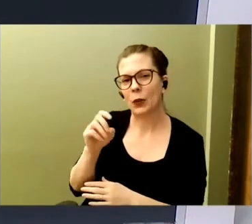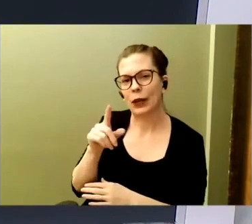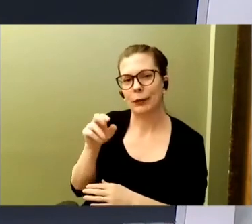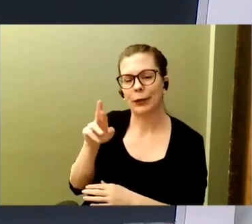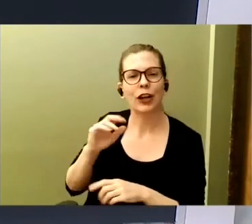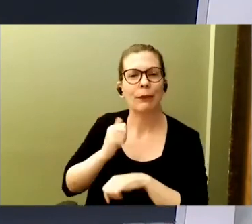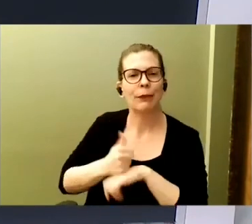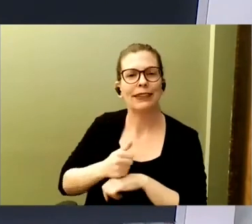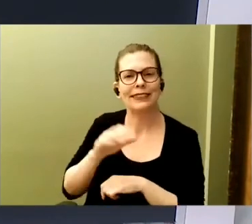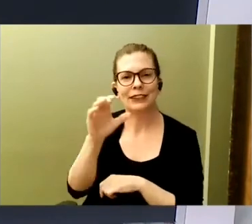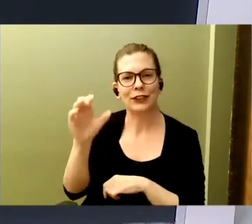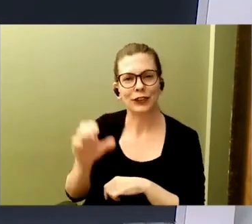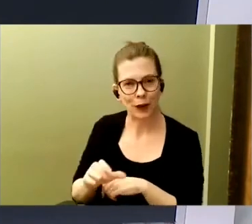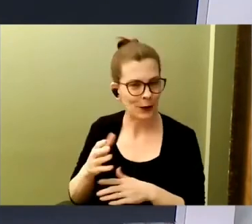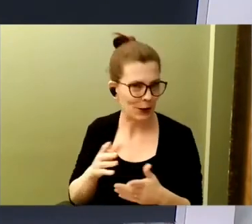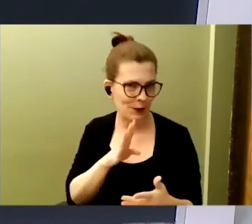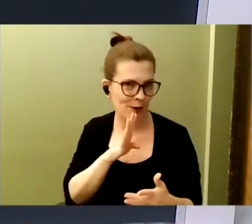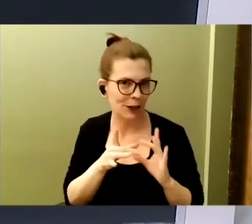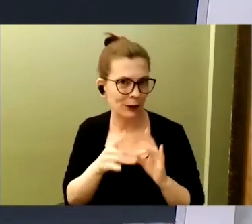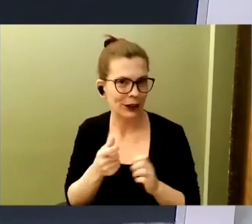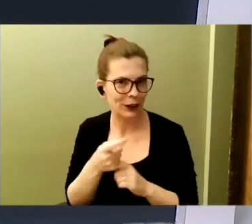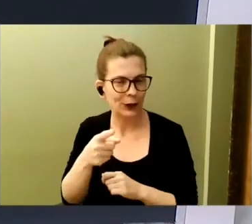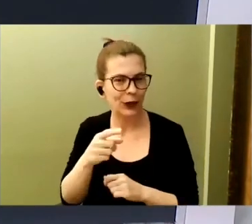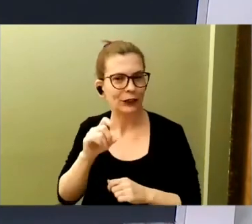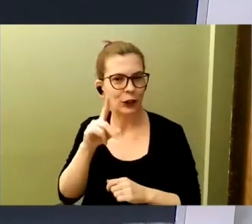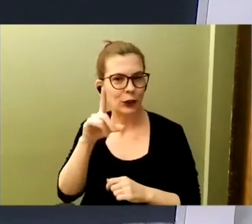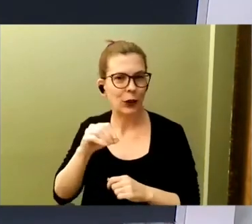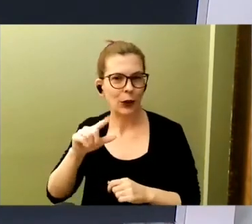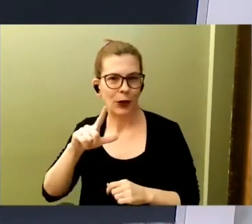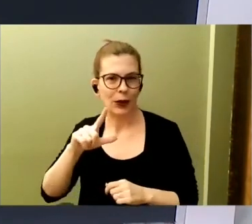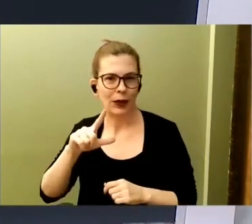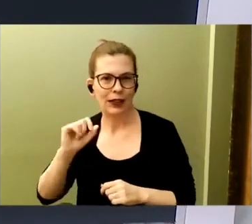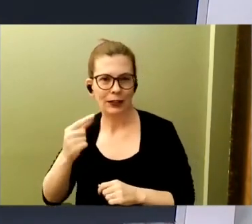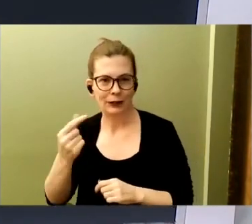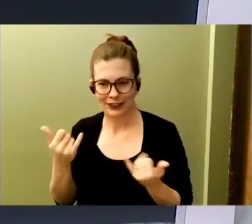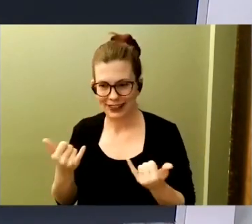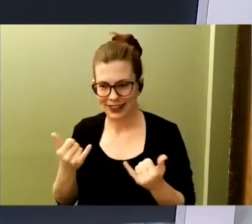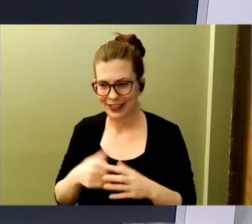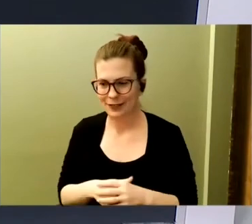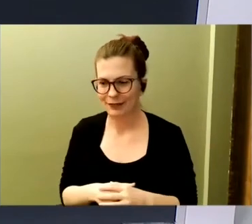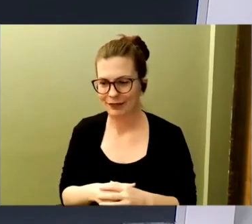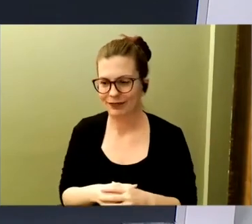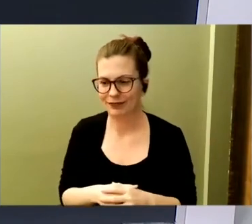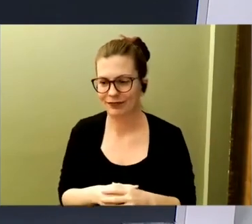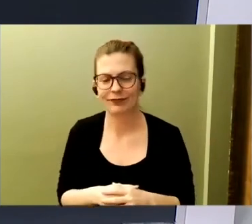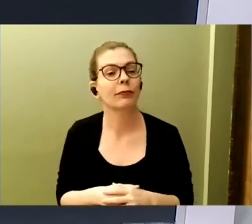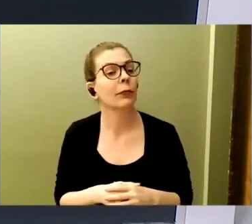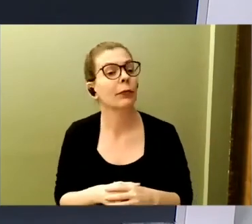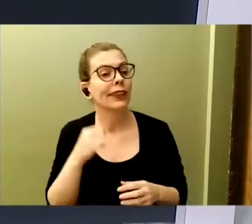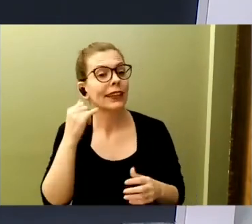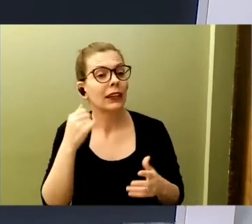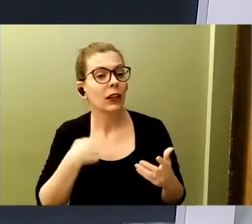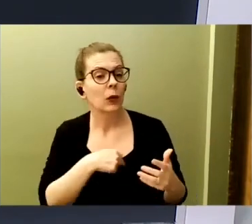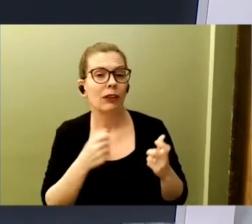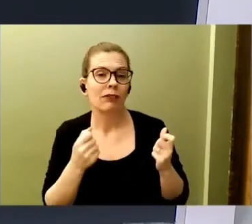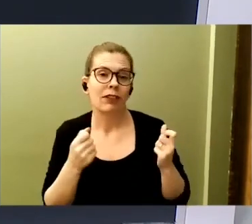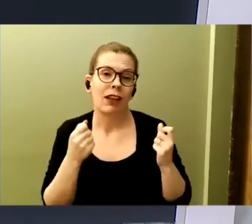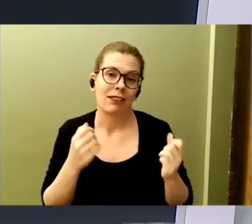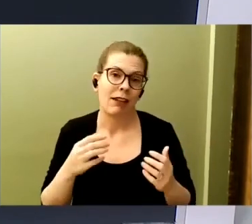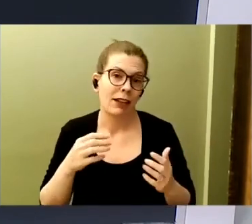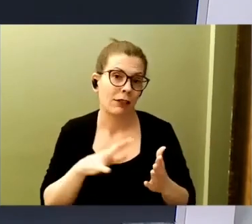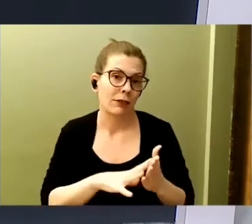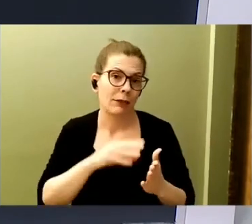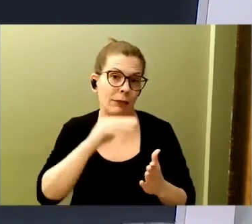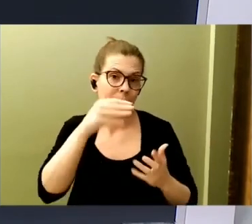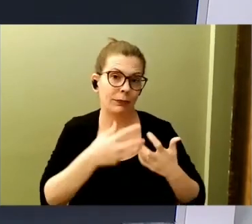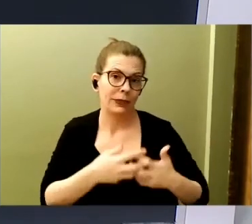happy to talk to you about Studio Lab today. Awesome. If I have to say, we had a lot of machine learning launches today morning, and